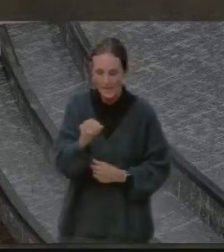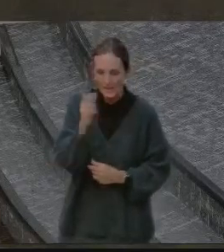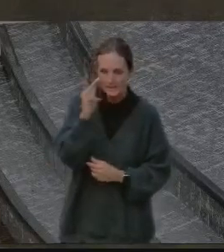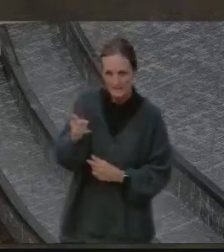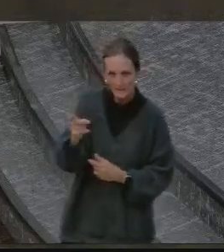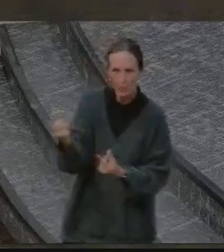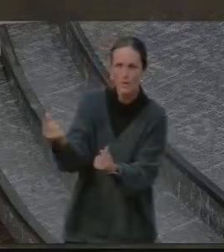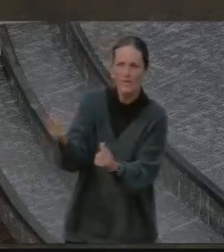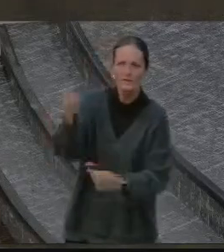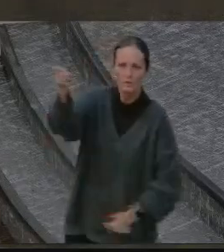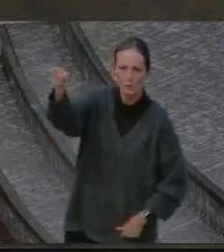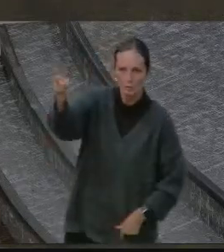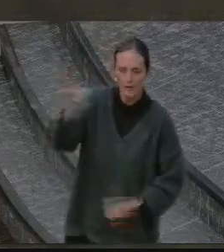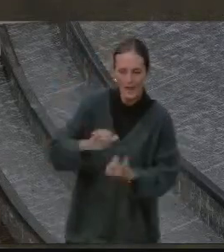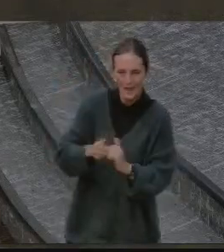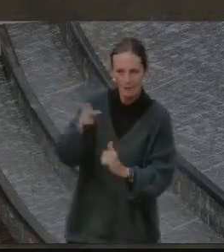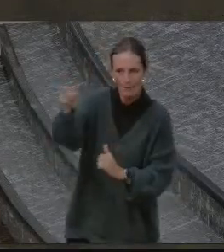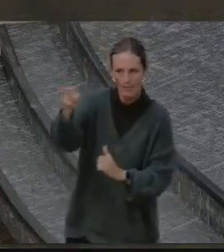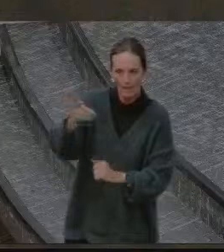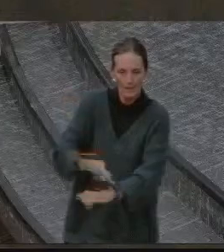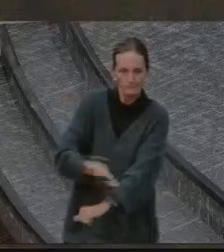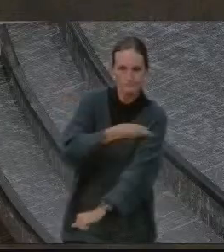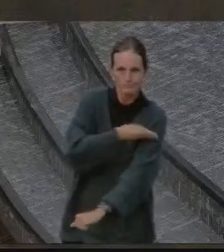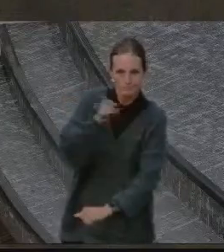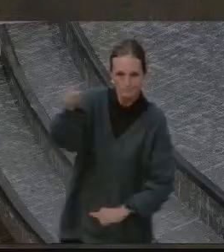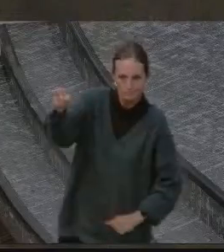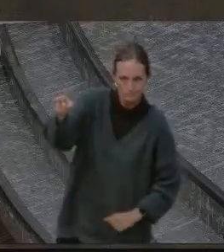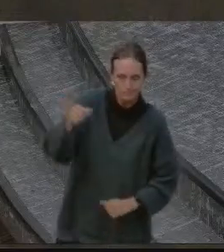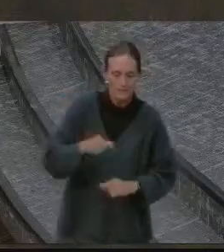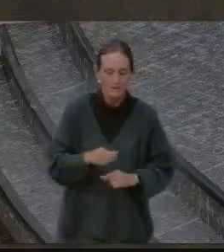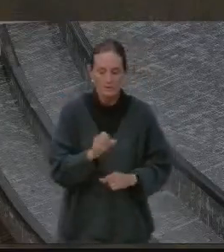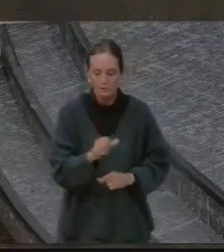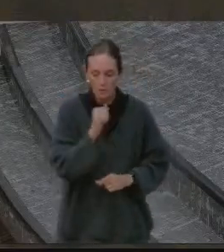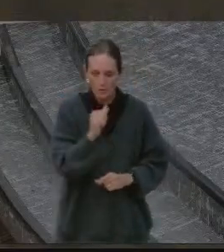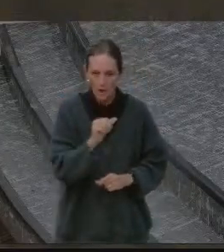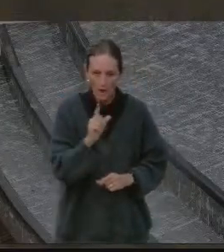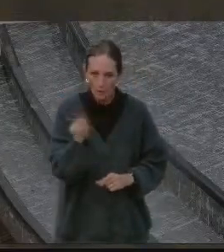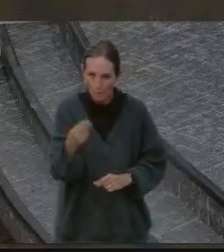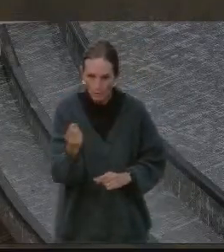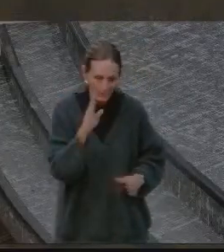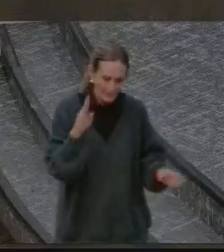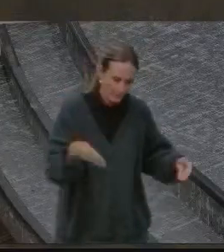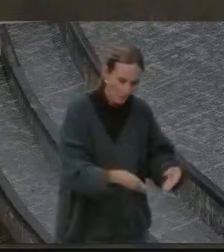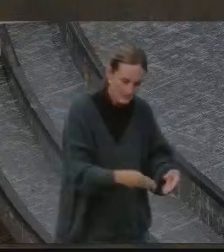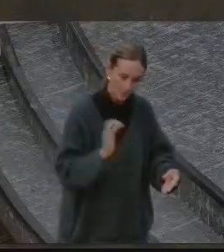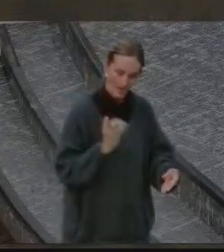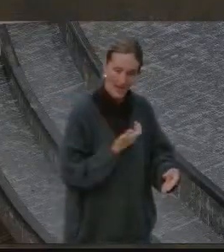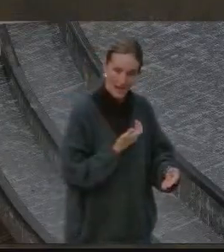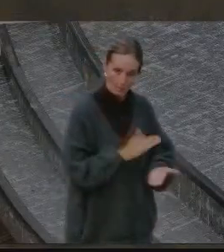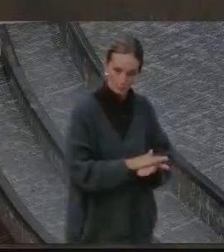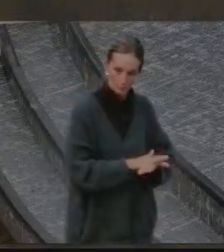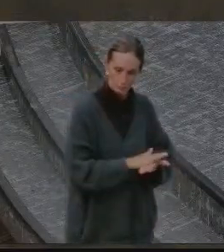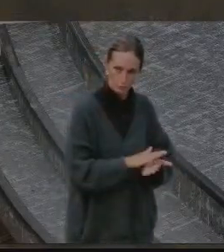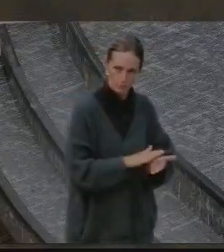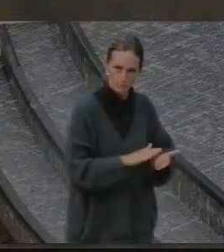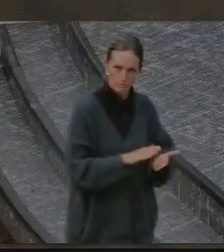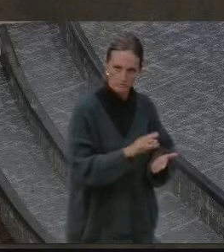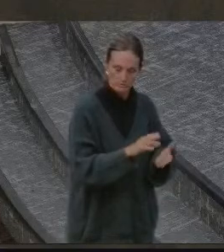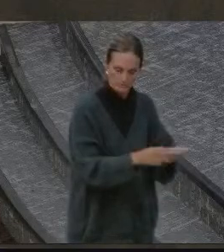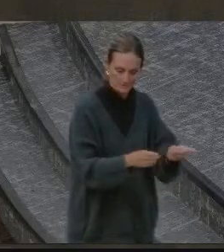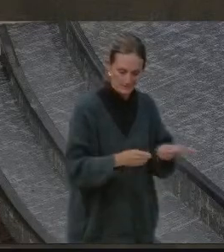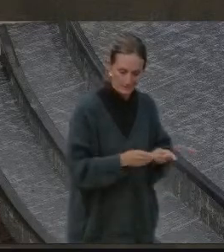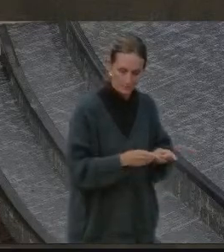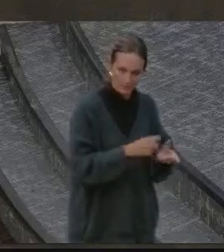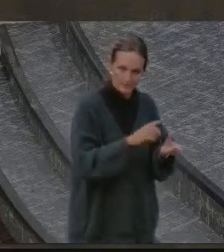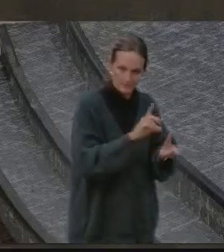doing. So not just looking at our data, so not just data collection, but then also looking at recommendations